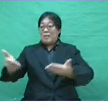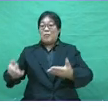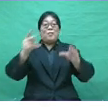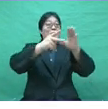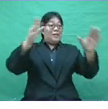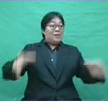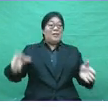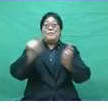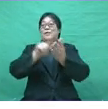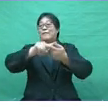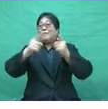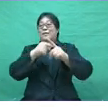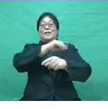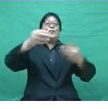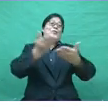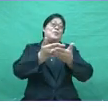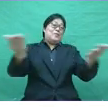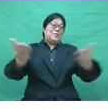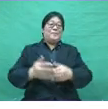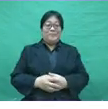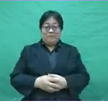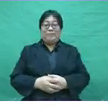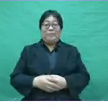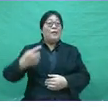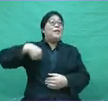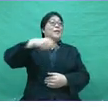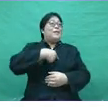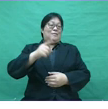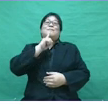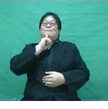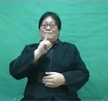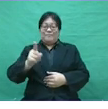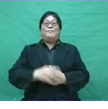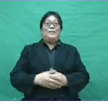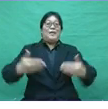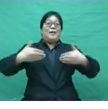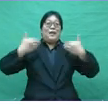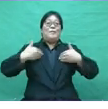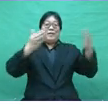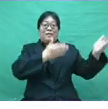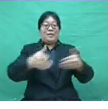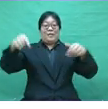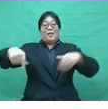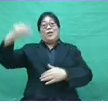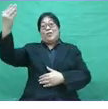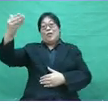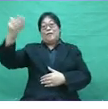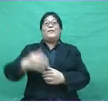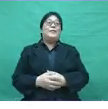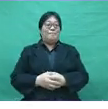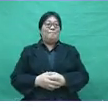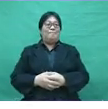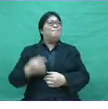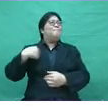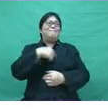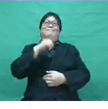media friends, and everyone present. We are indeed pleased to organize this conference as we have come a